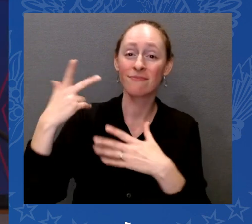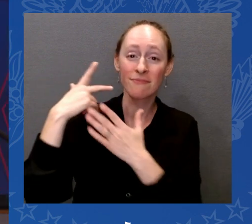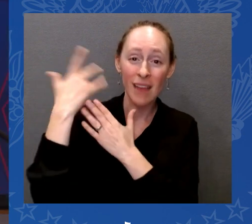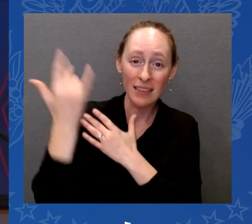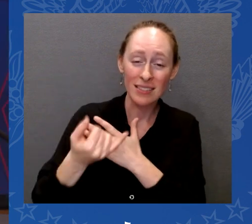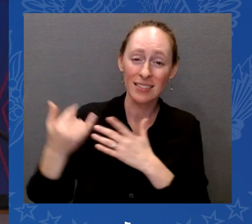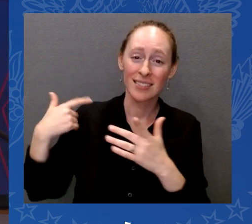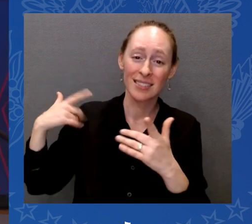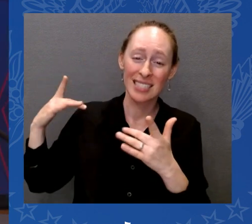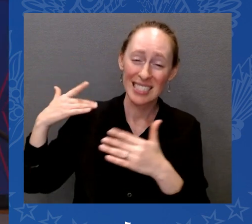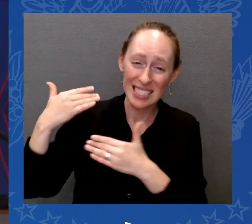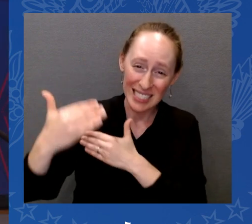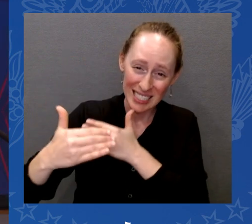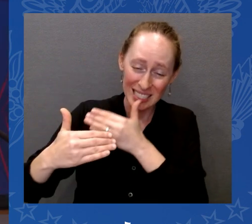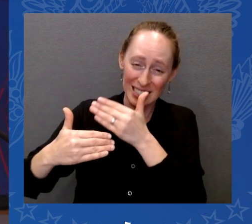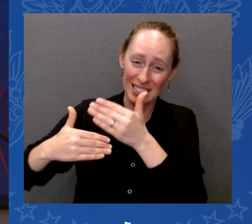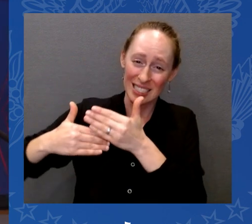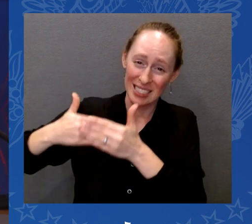labor.